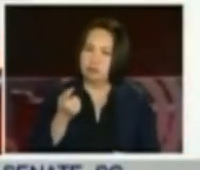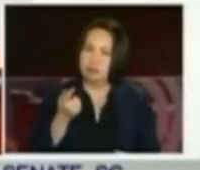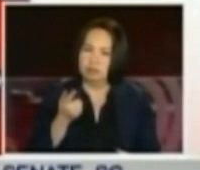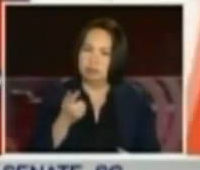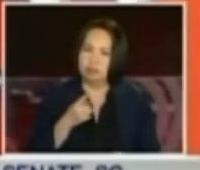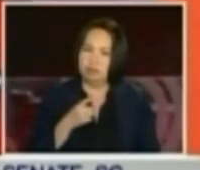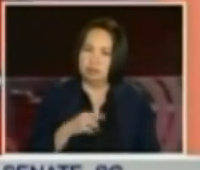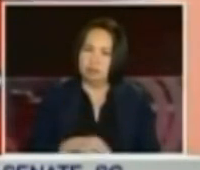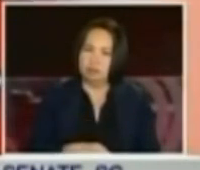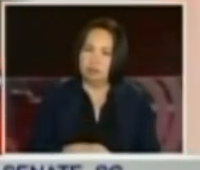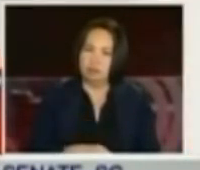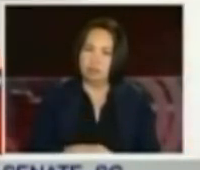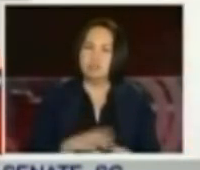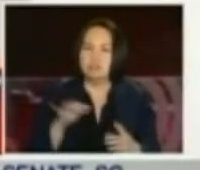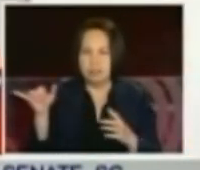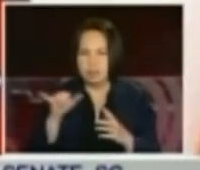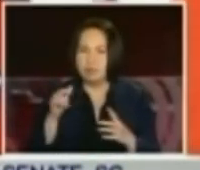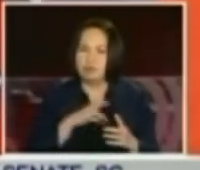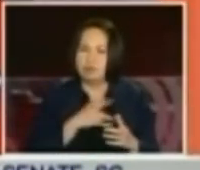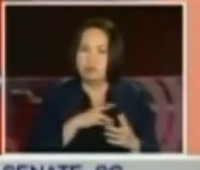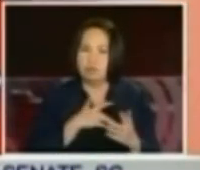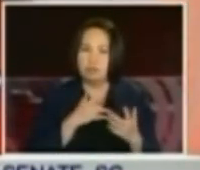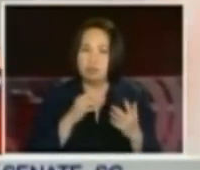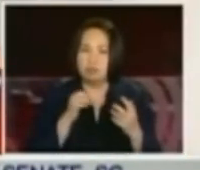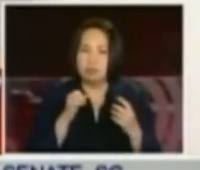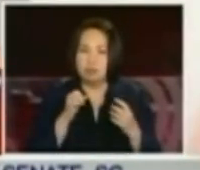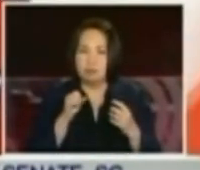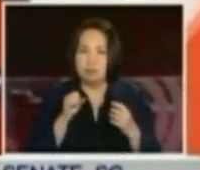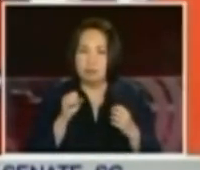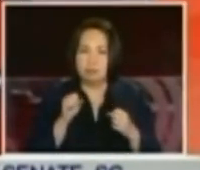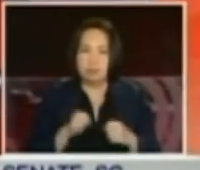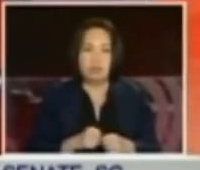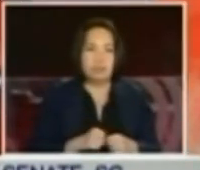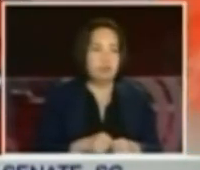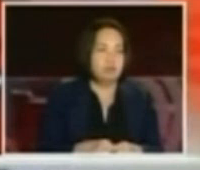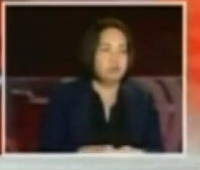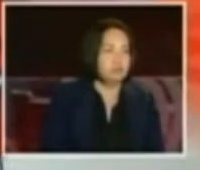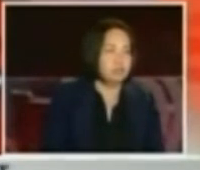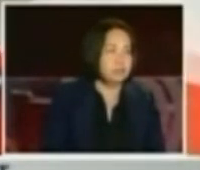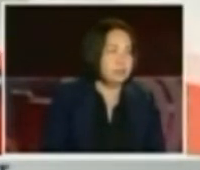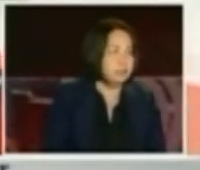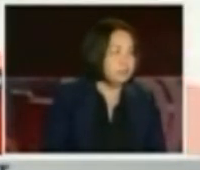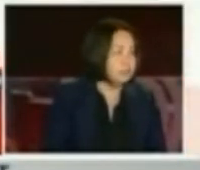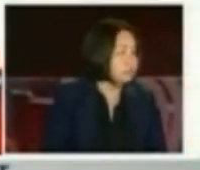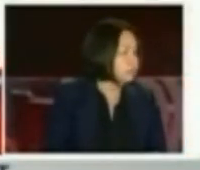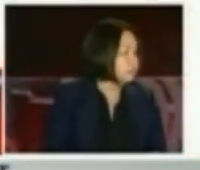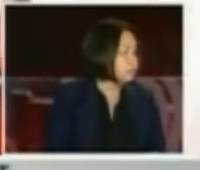vote on Articles 3 and 7 be dispensed with. Is there any objection?